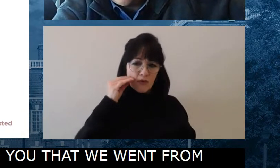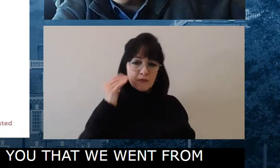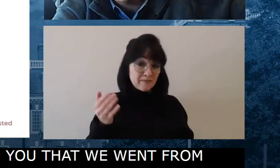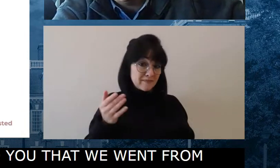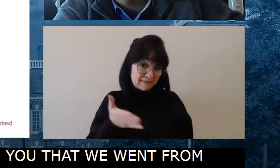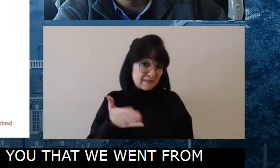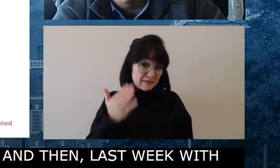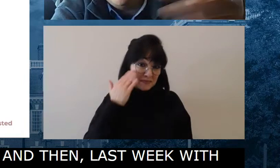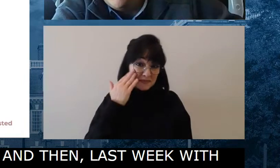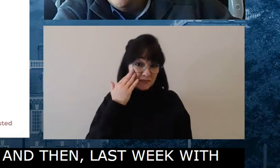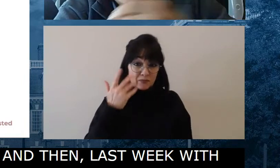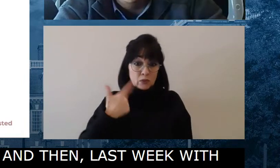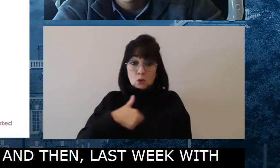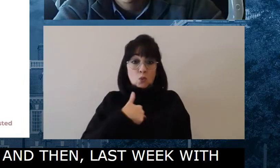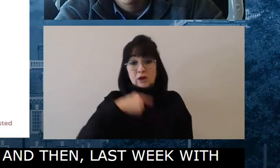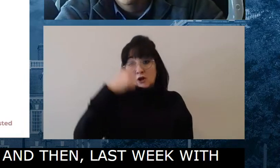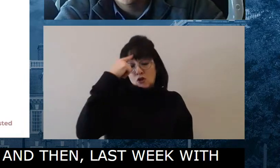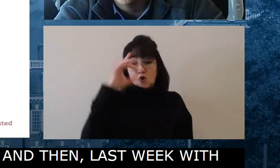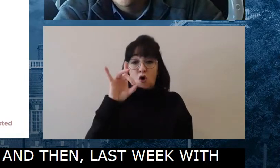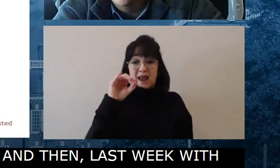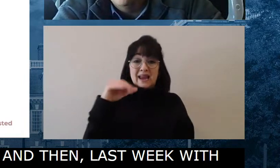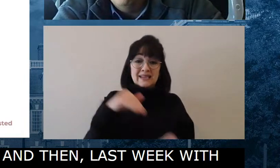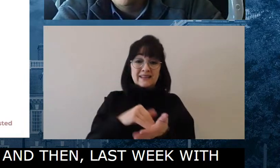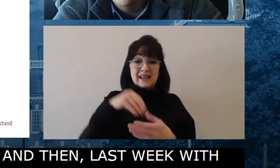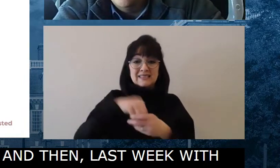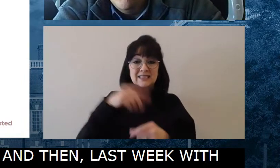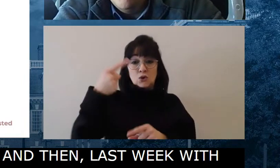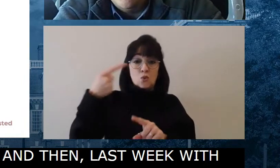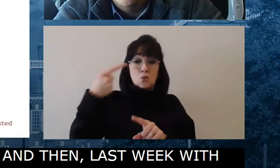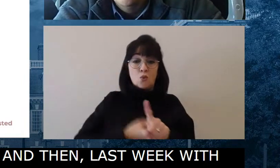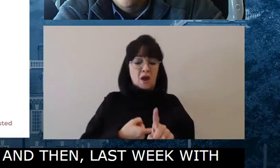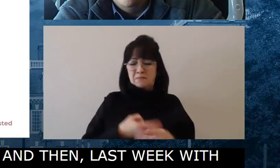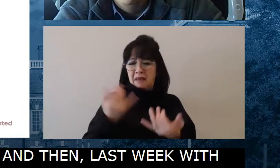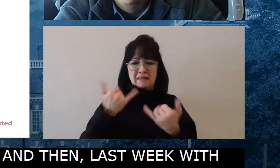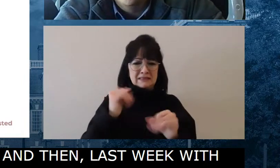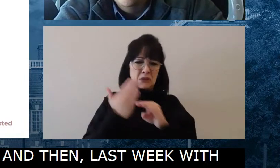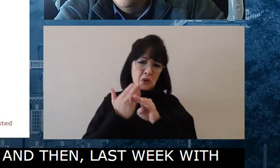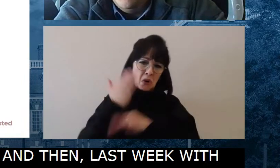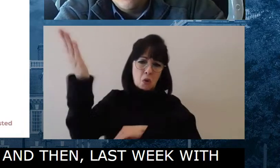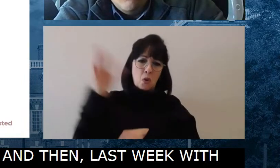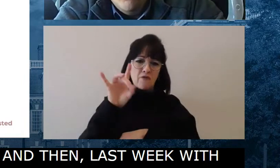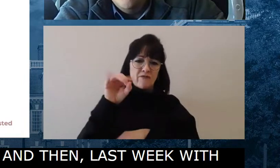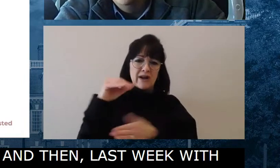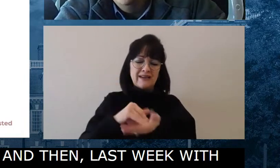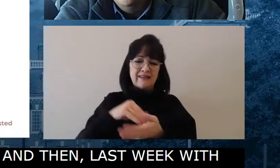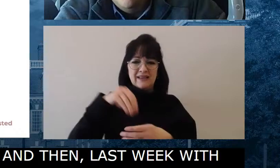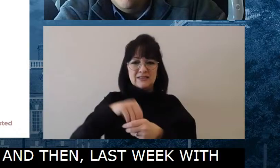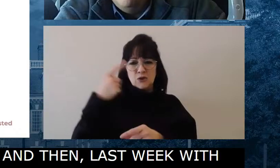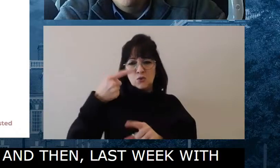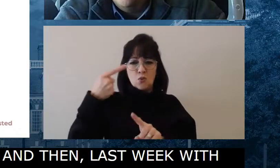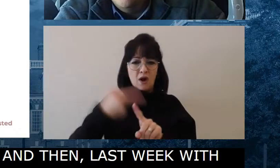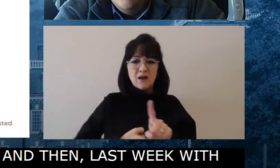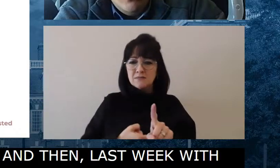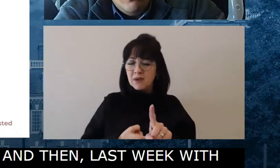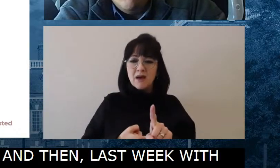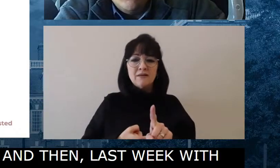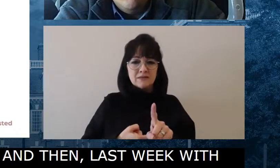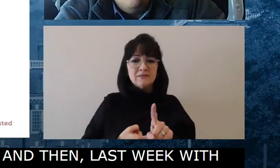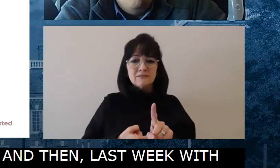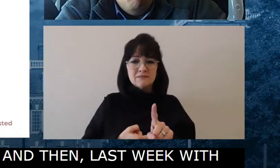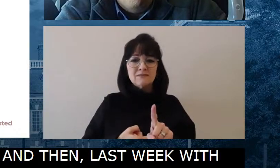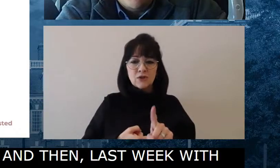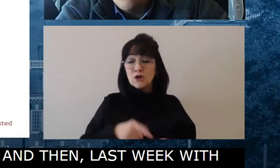do 80,000 a month. We're still going to be well over that. Knock on wood,